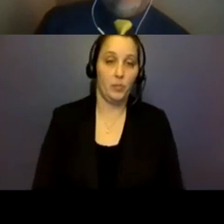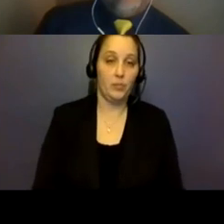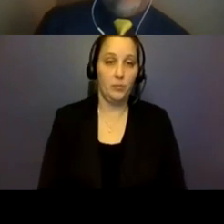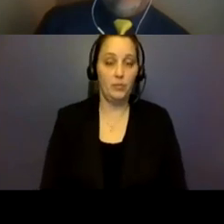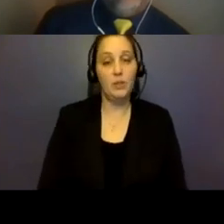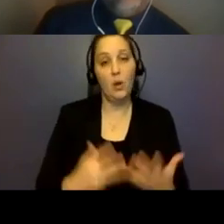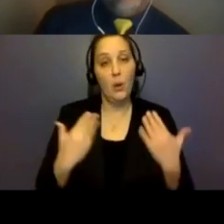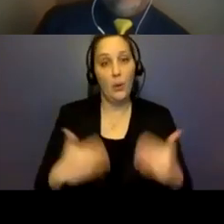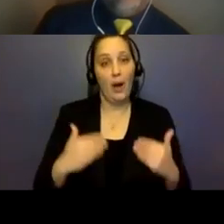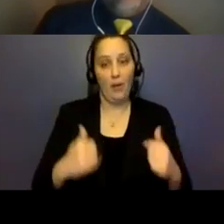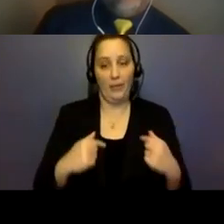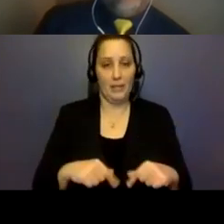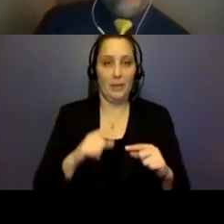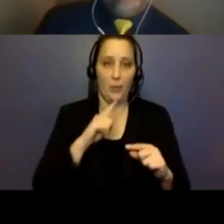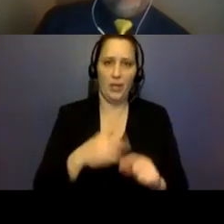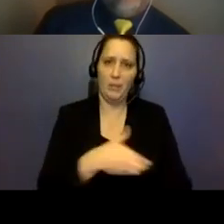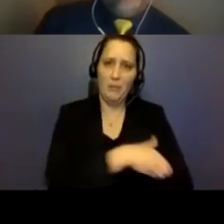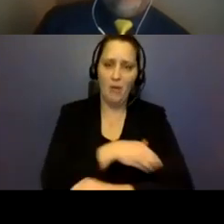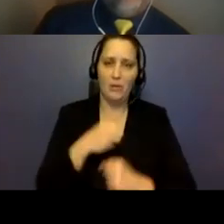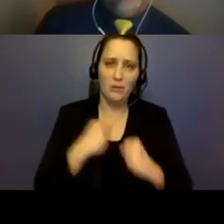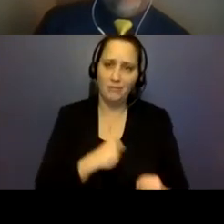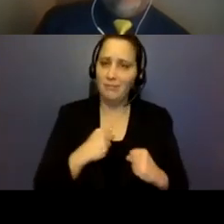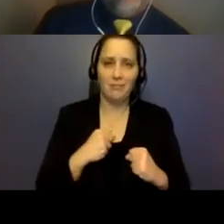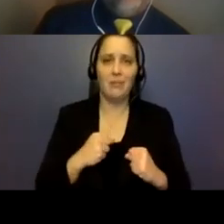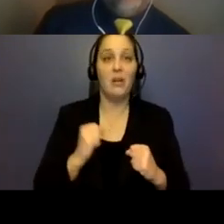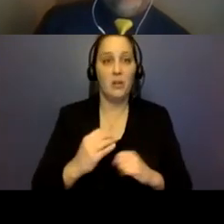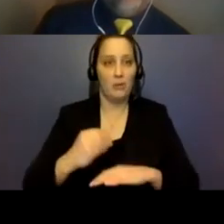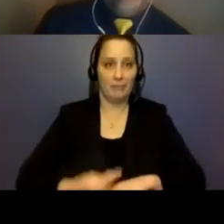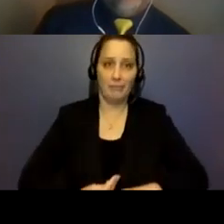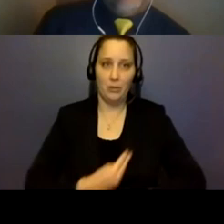Wow, this has been so powerful and so enriching